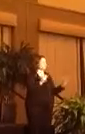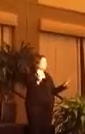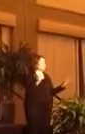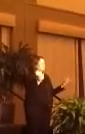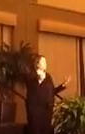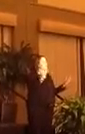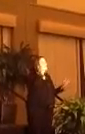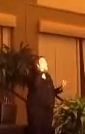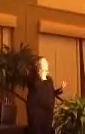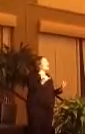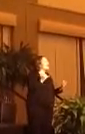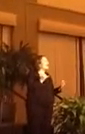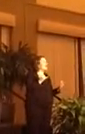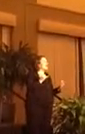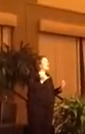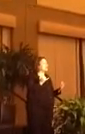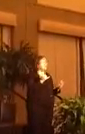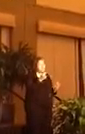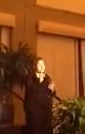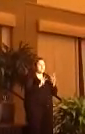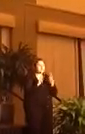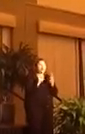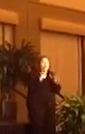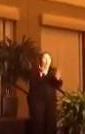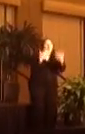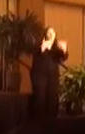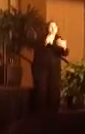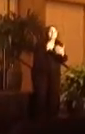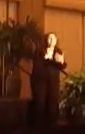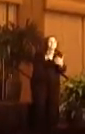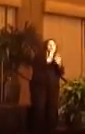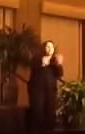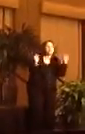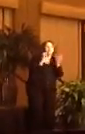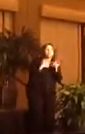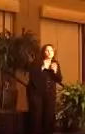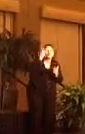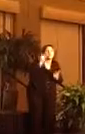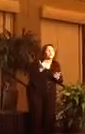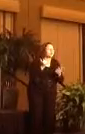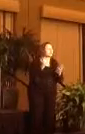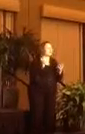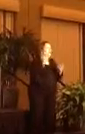why do you think that is? Why do you think that gay people love the coming out stories so much?